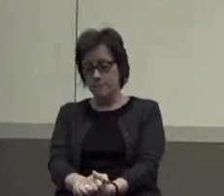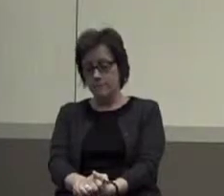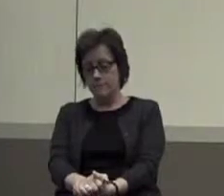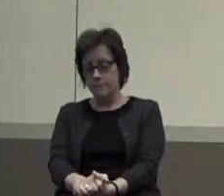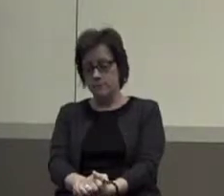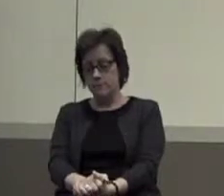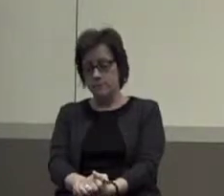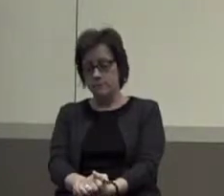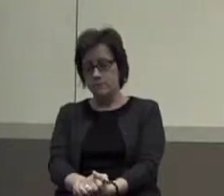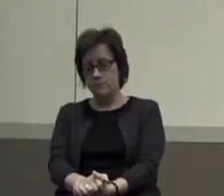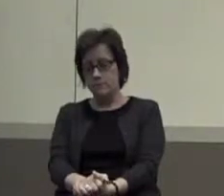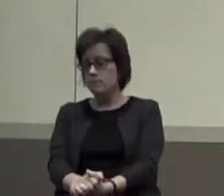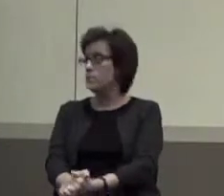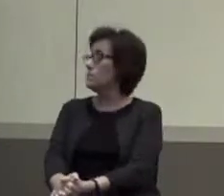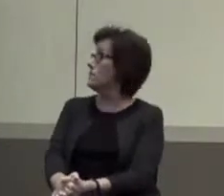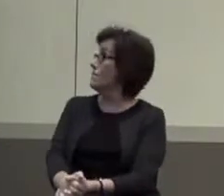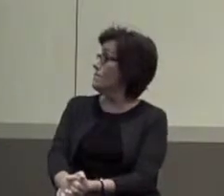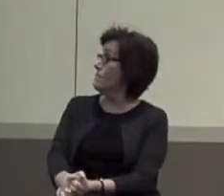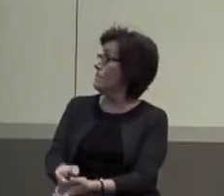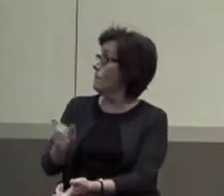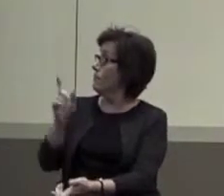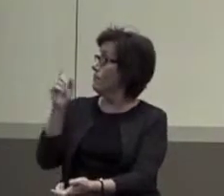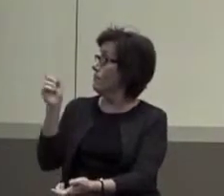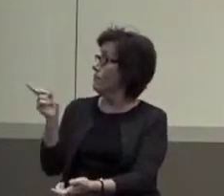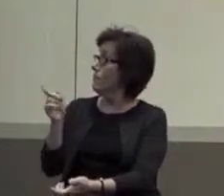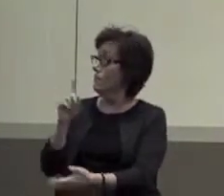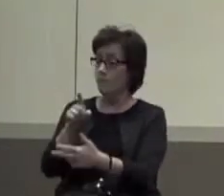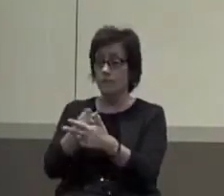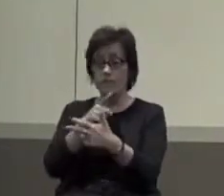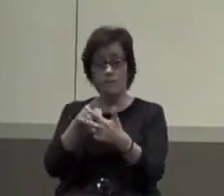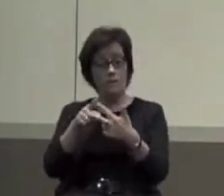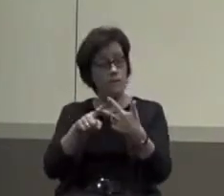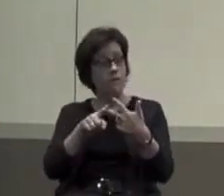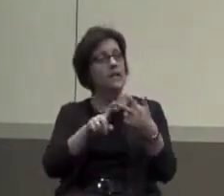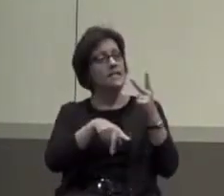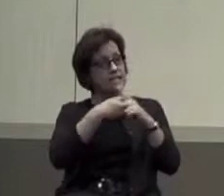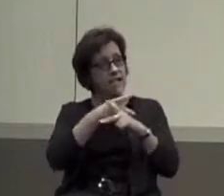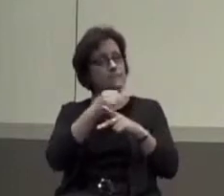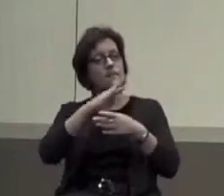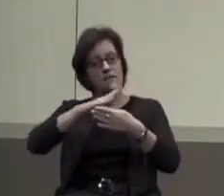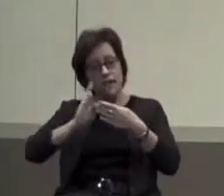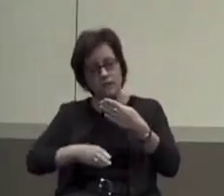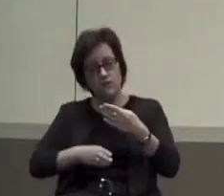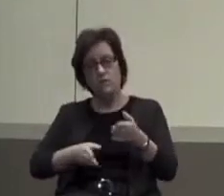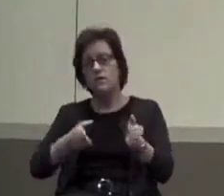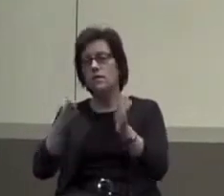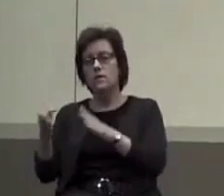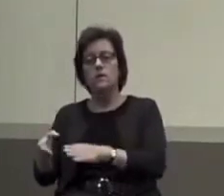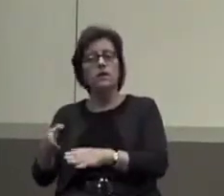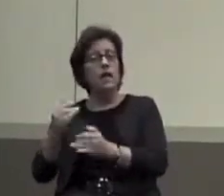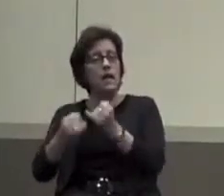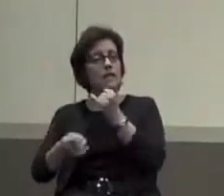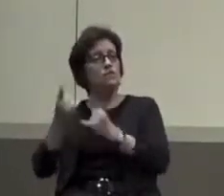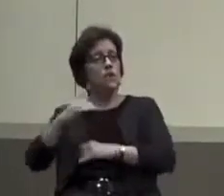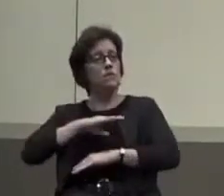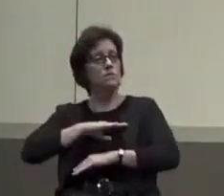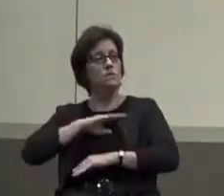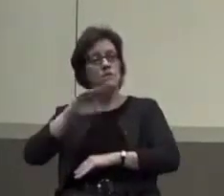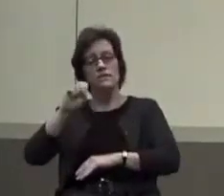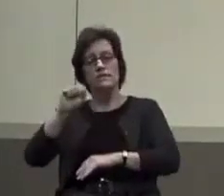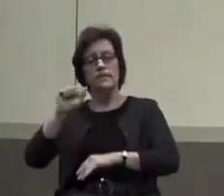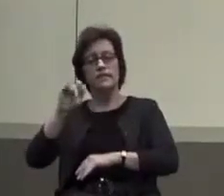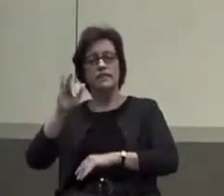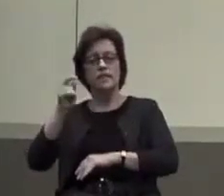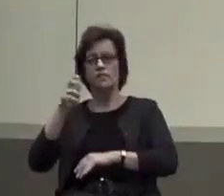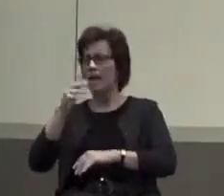Those first three are actually types of consequences. This last one, satiation, is a really important thing to keep in mind. I don't know if I said